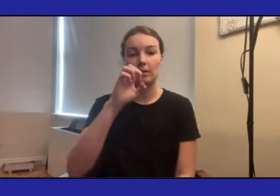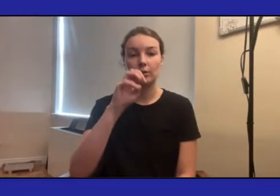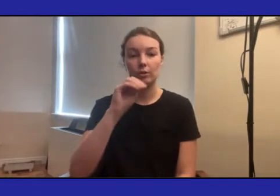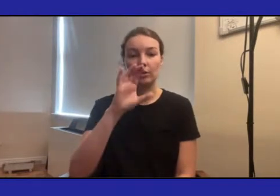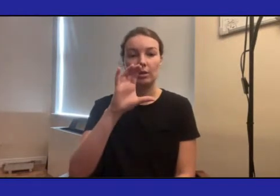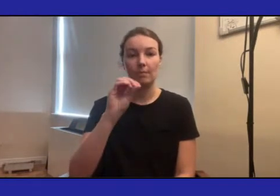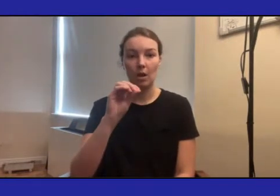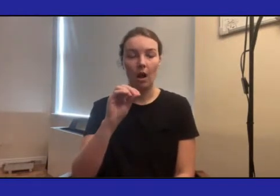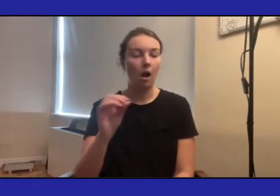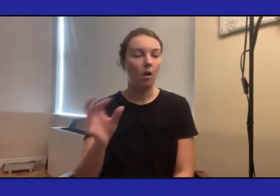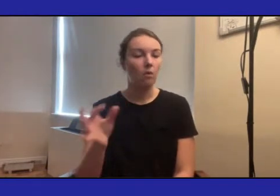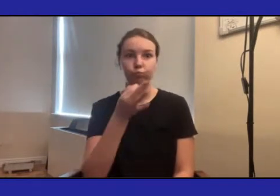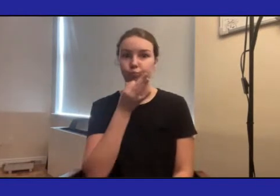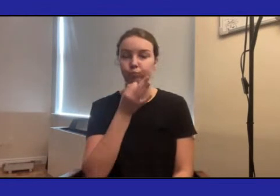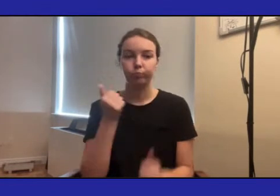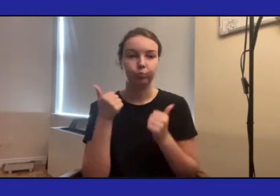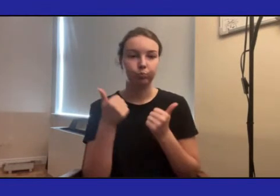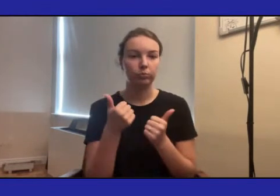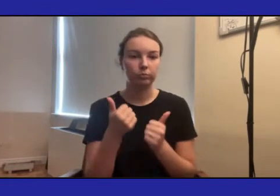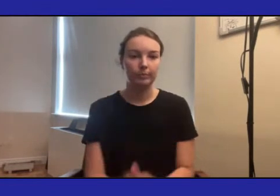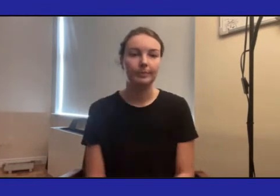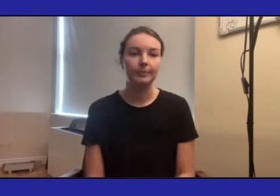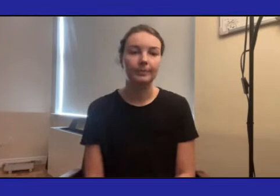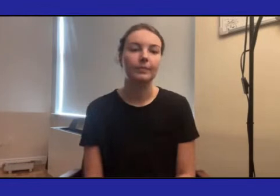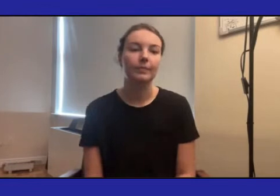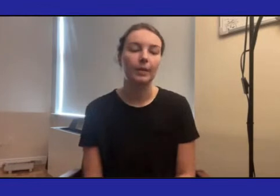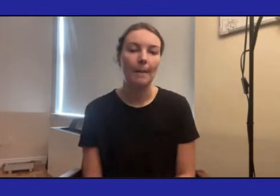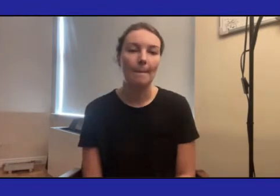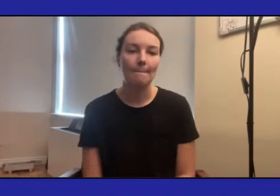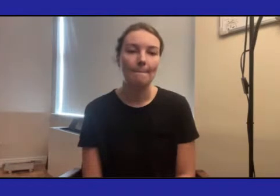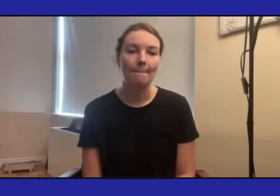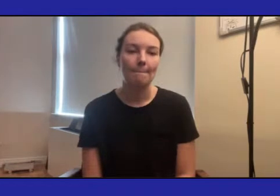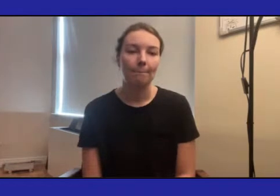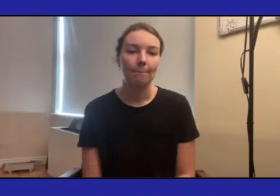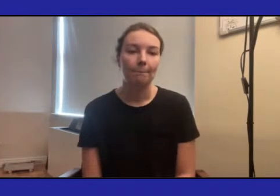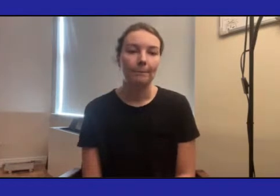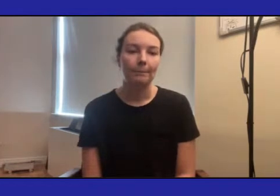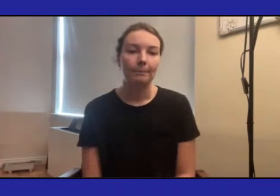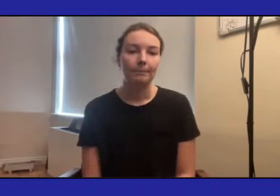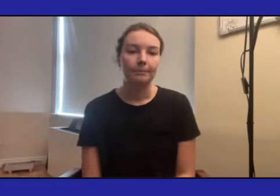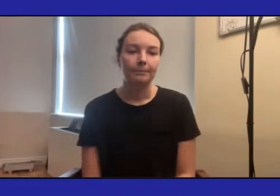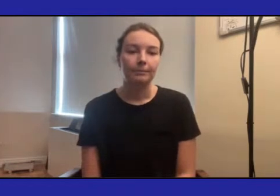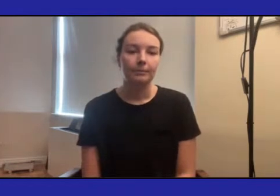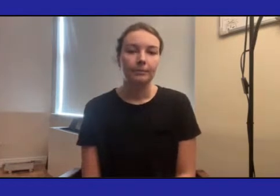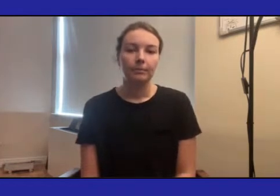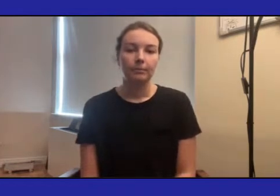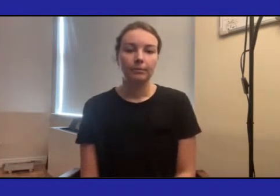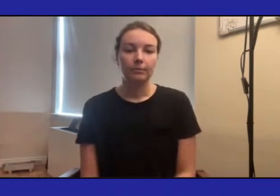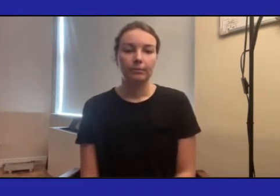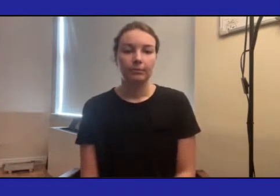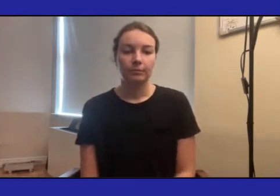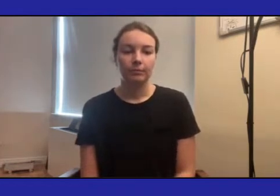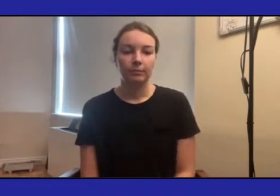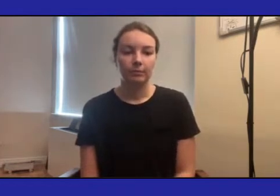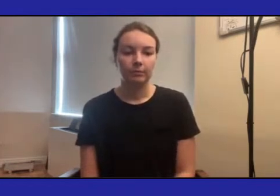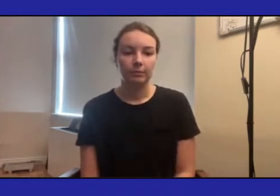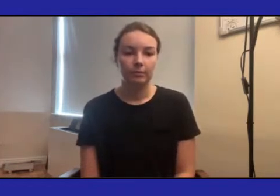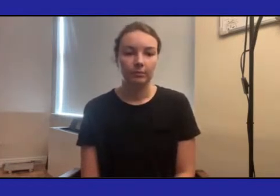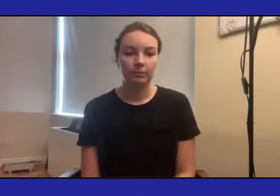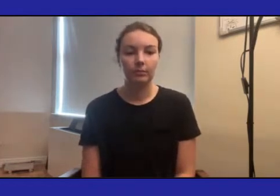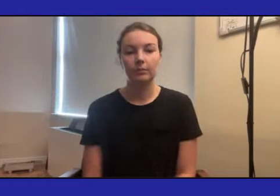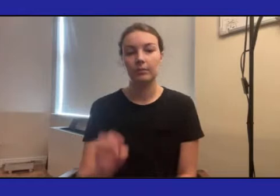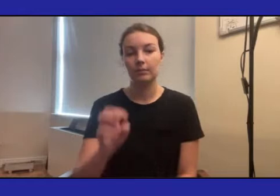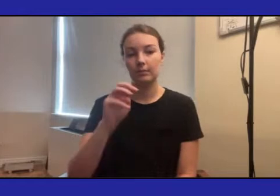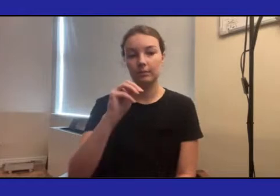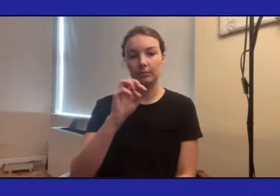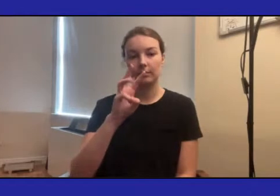slide shows BA Global at good. Next slide. This is the MWBE utilization plan for the